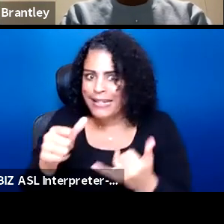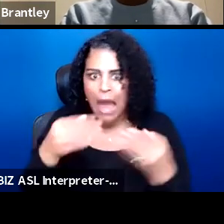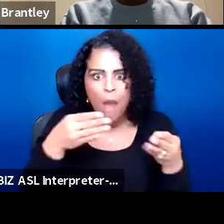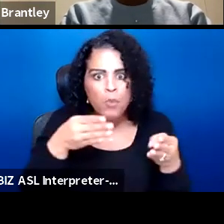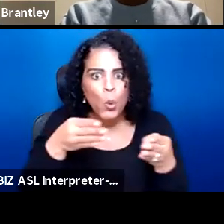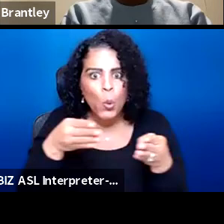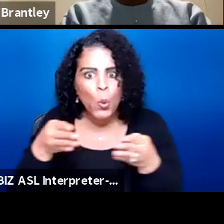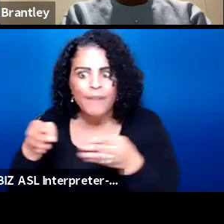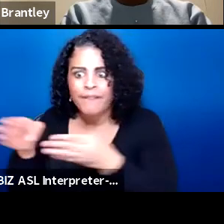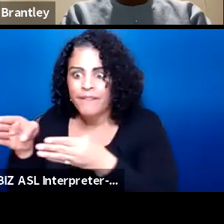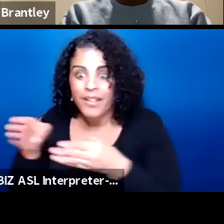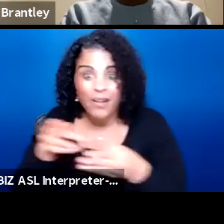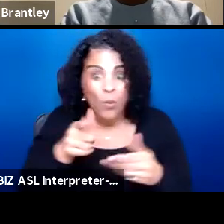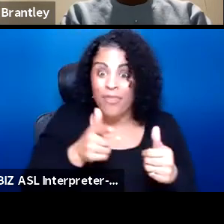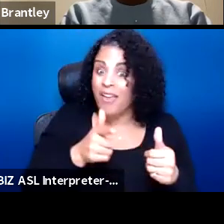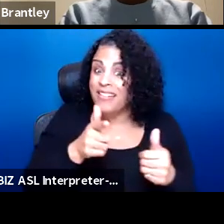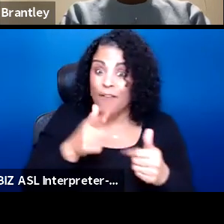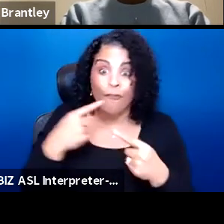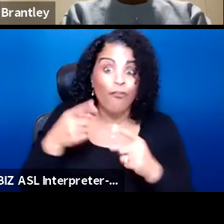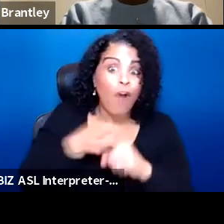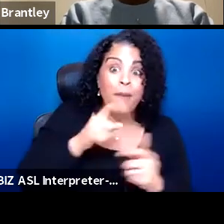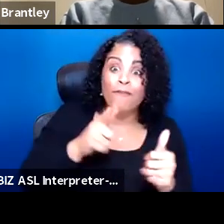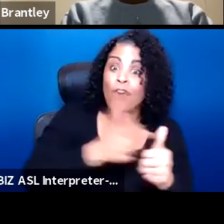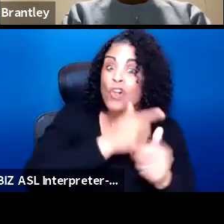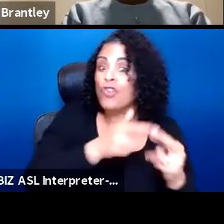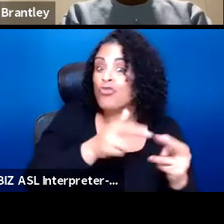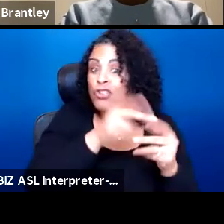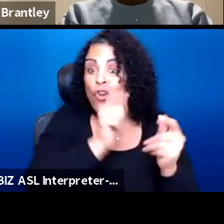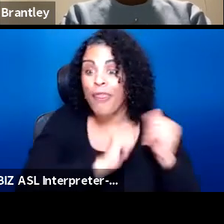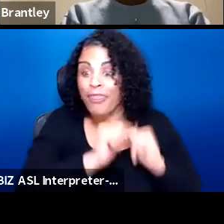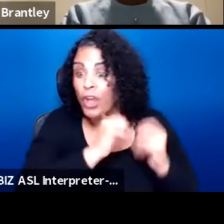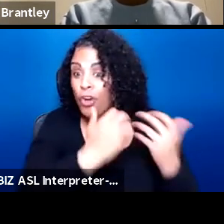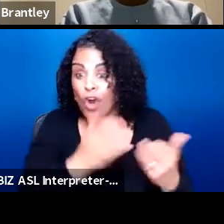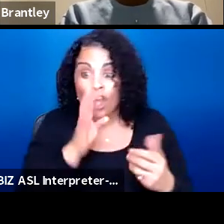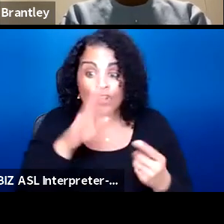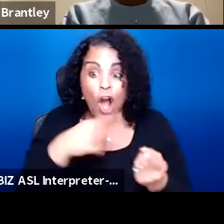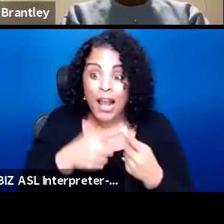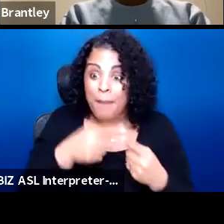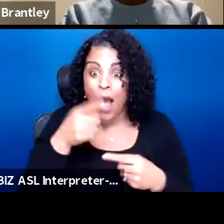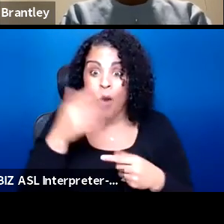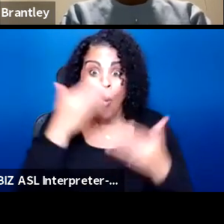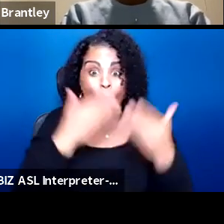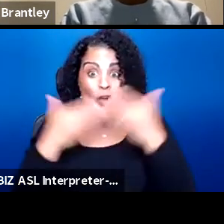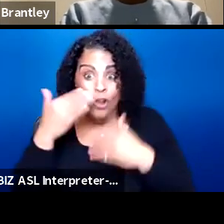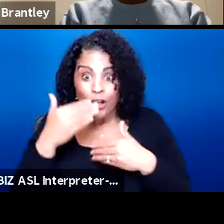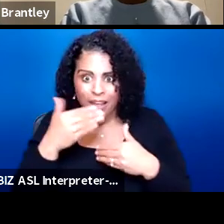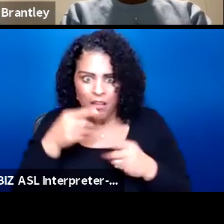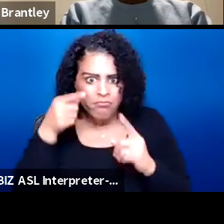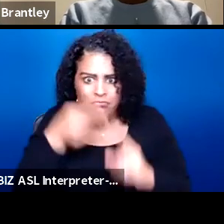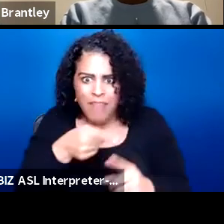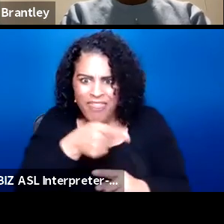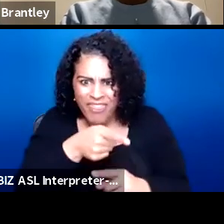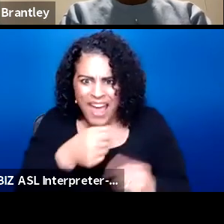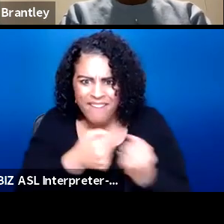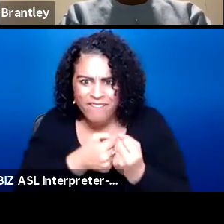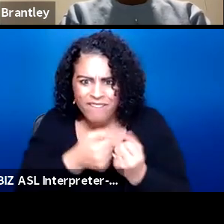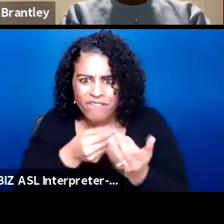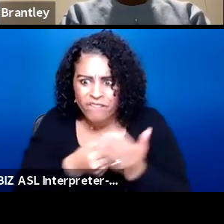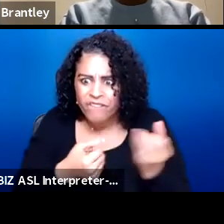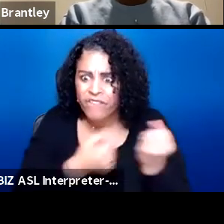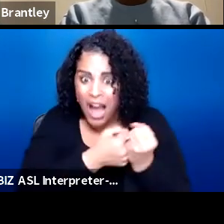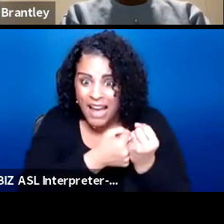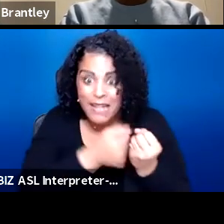the first regional theaters were established. And like, even going back to when we're talking about overlooking, at the end of the day, they fund Black theaters lower than